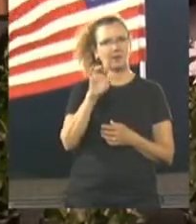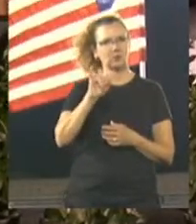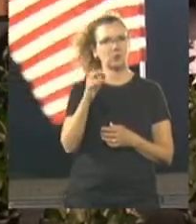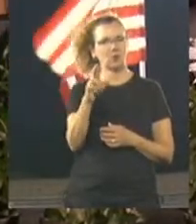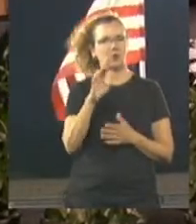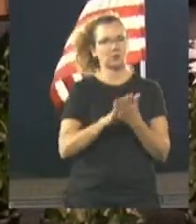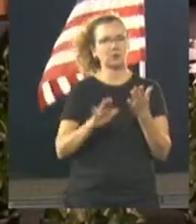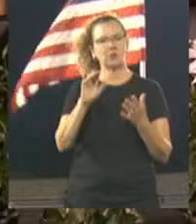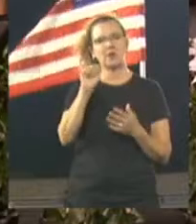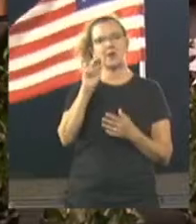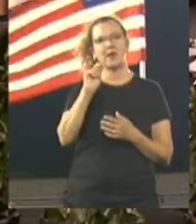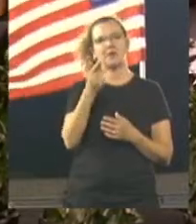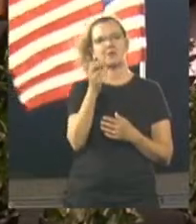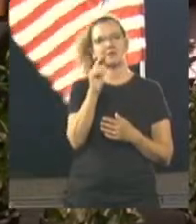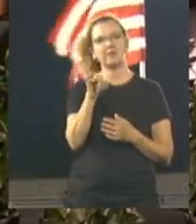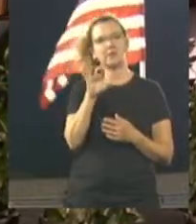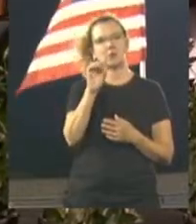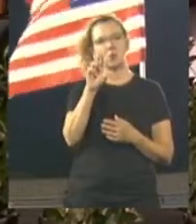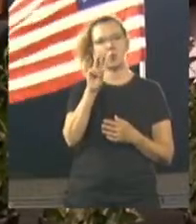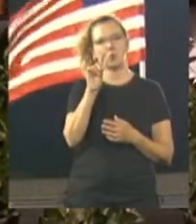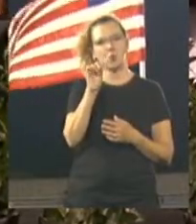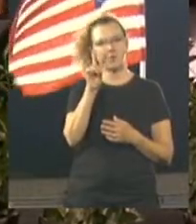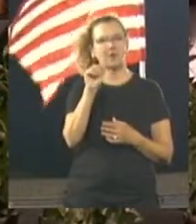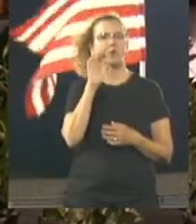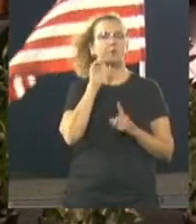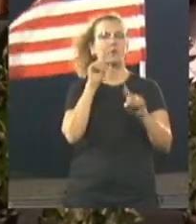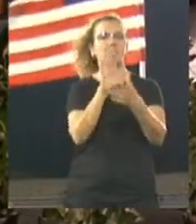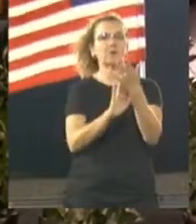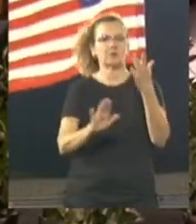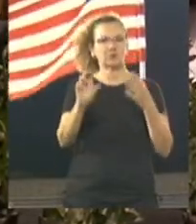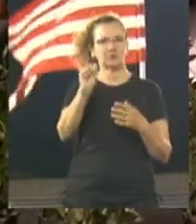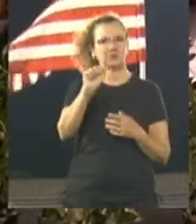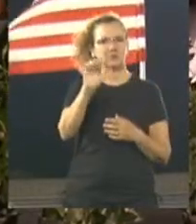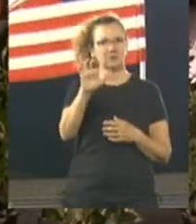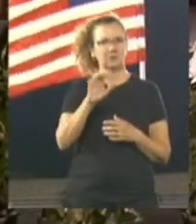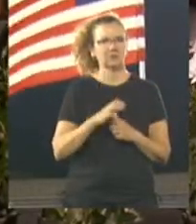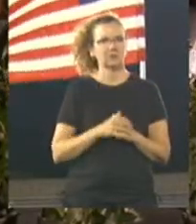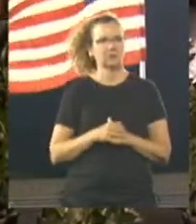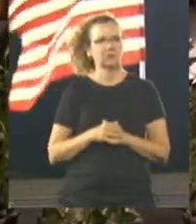Anthony Cordova will be attending San Antonio